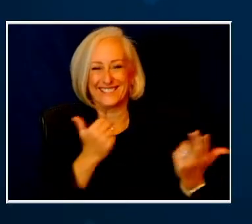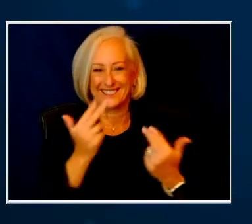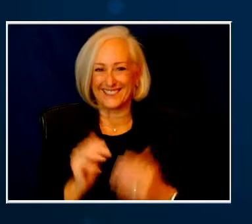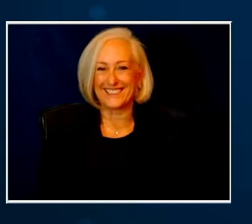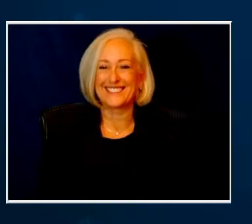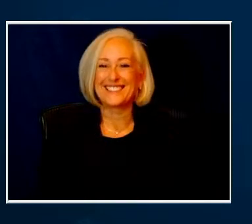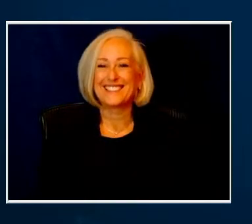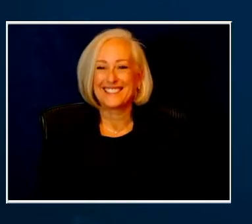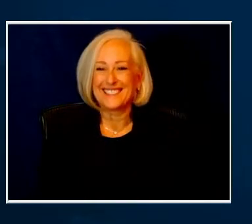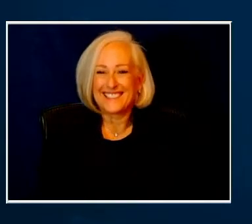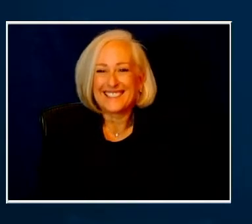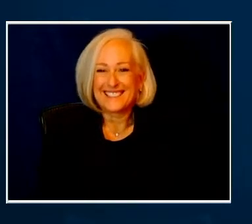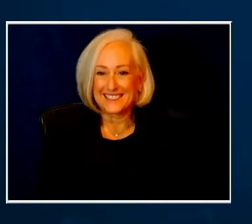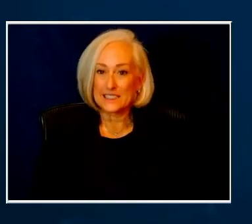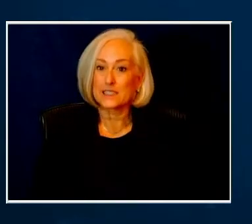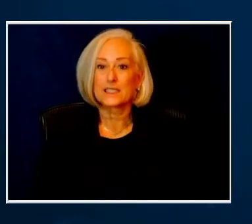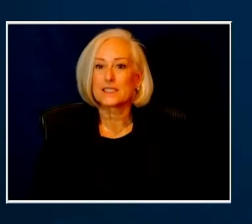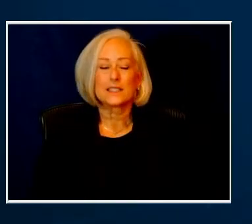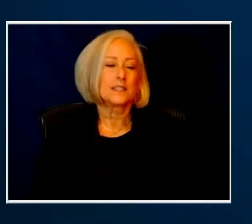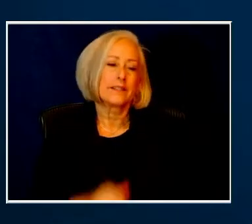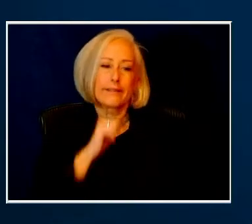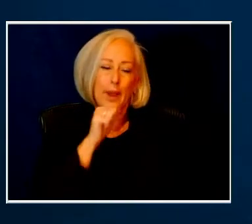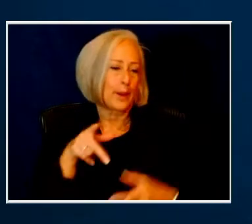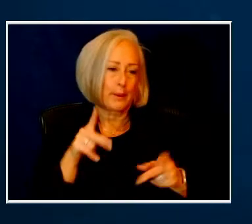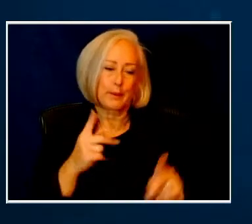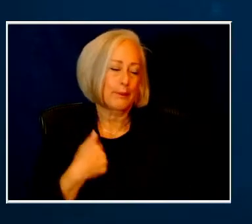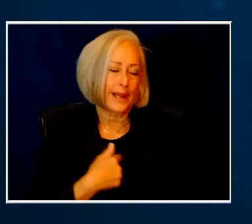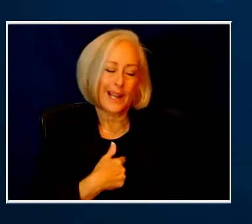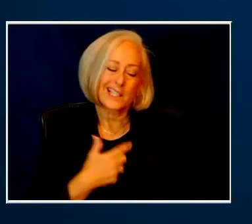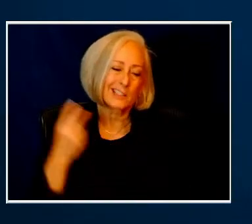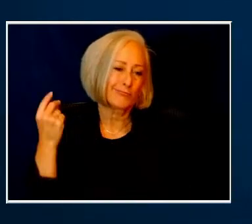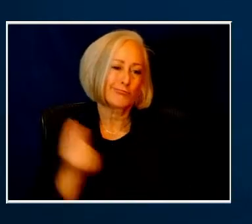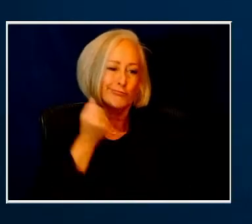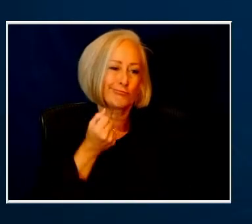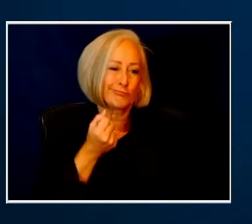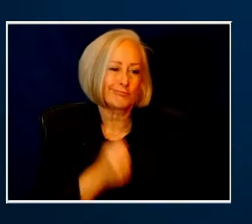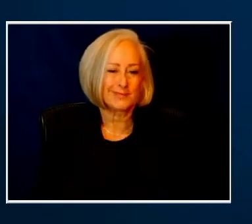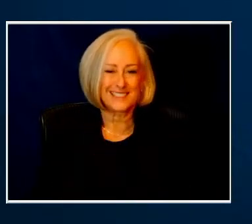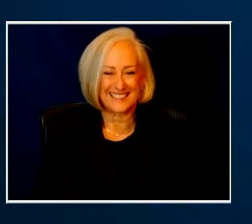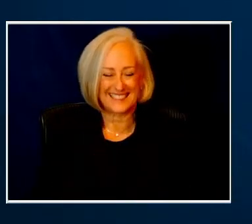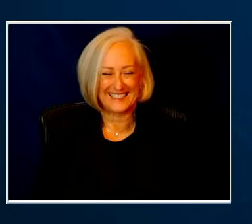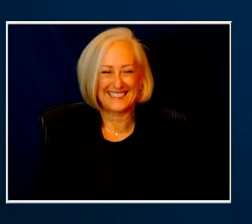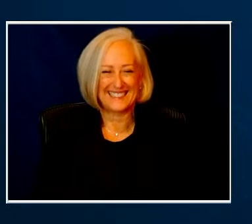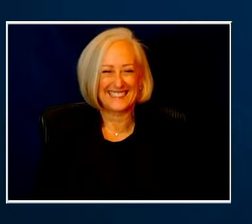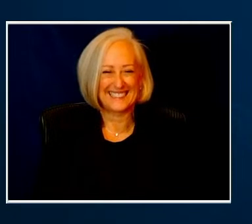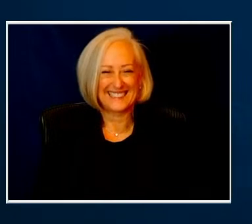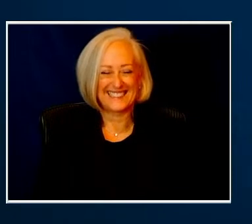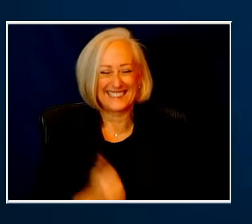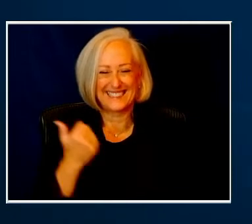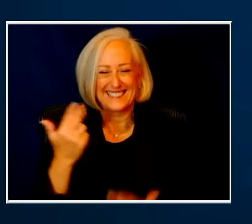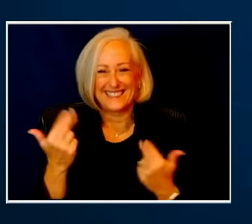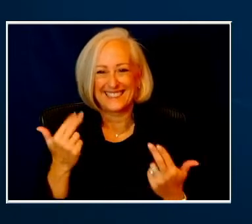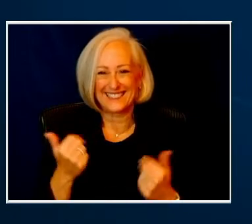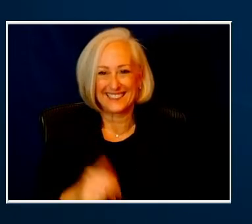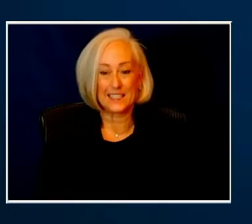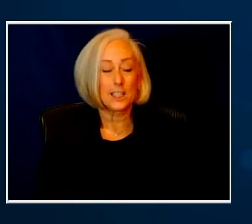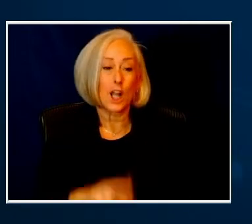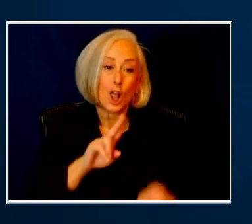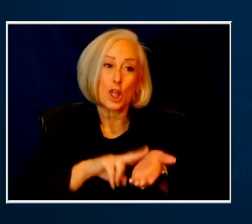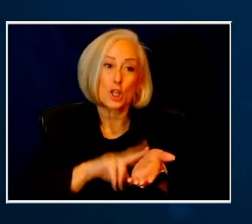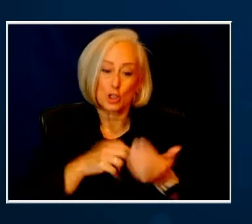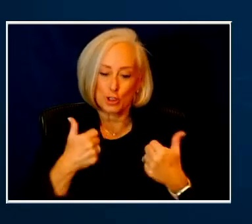that? They wouldn't let us. They wouldn't let you. Yeah. They said all the nurses tried to,